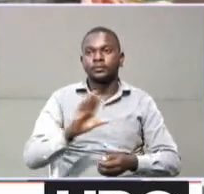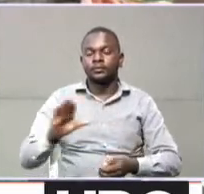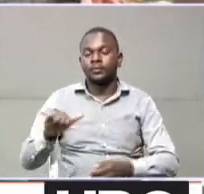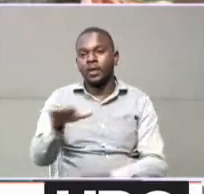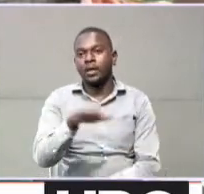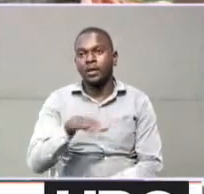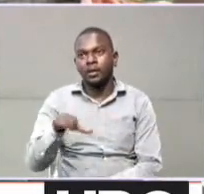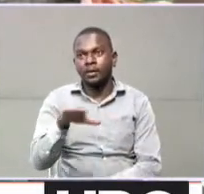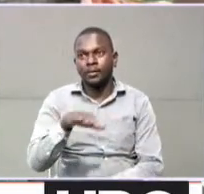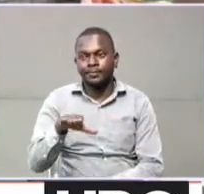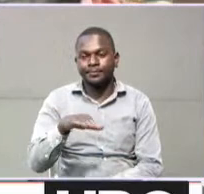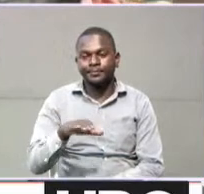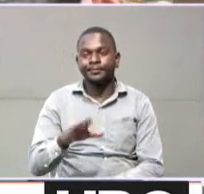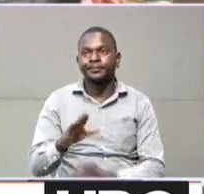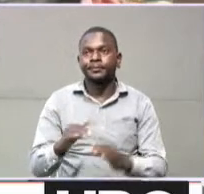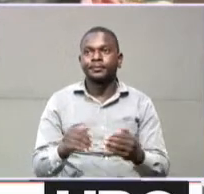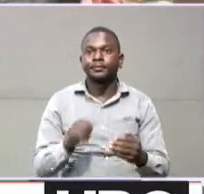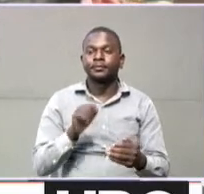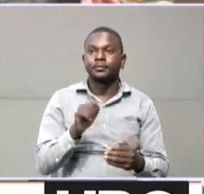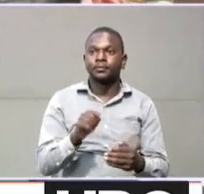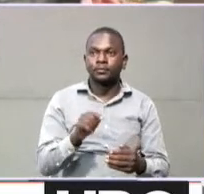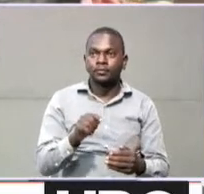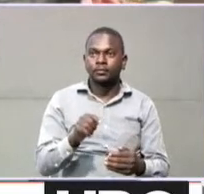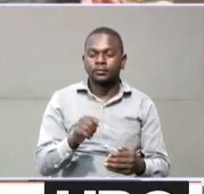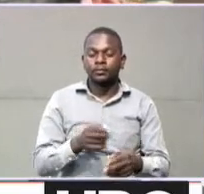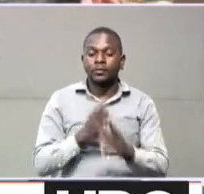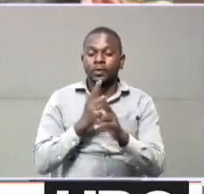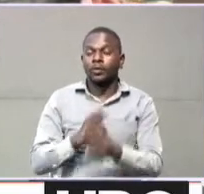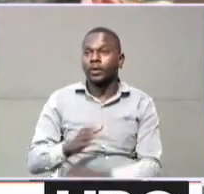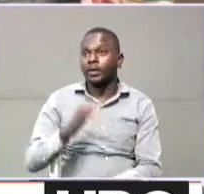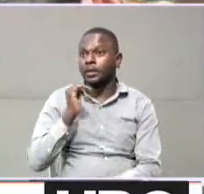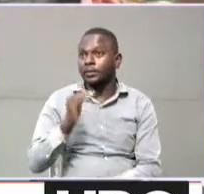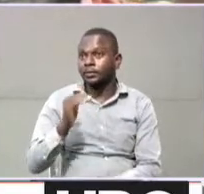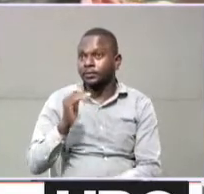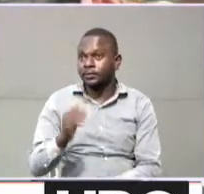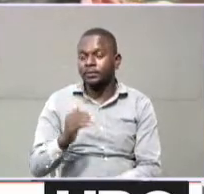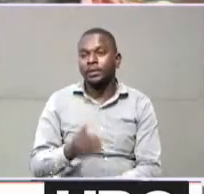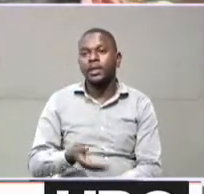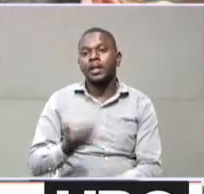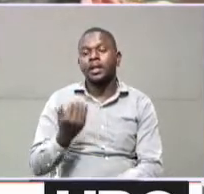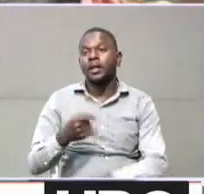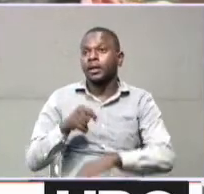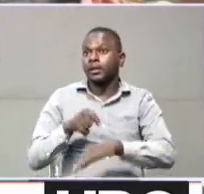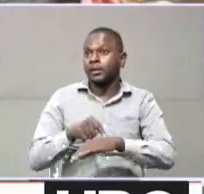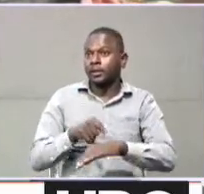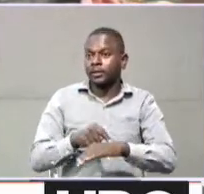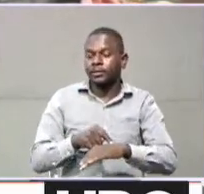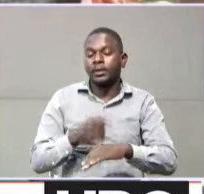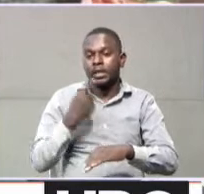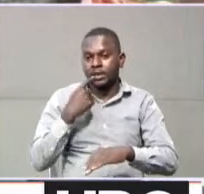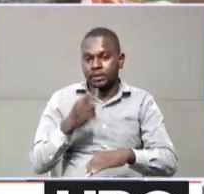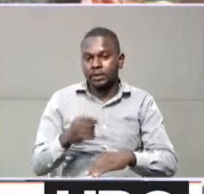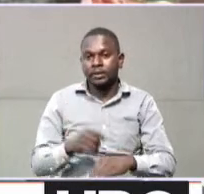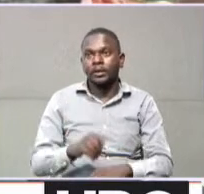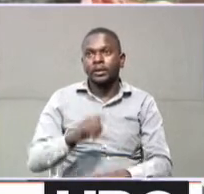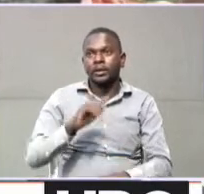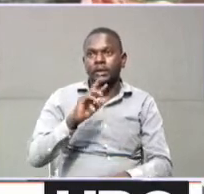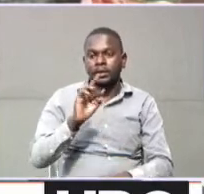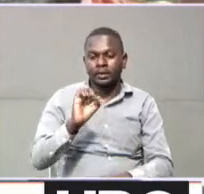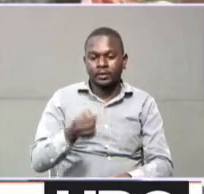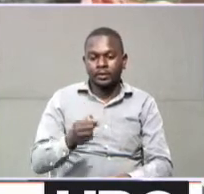areas of jurisdiction right now speak i mentioned last time that we have 8333